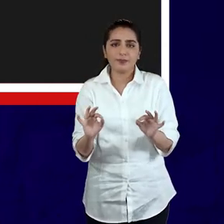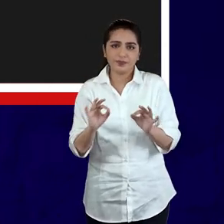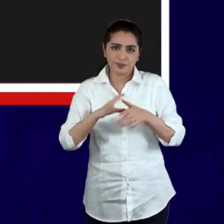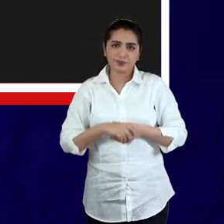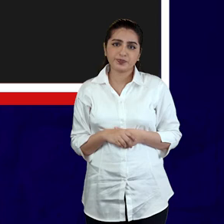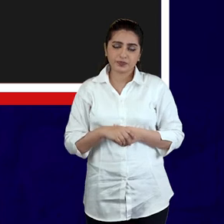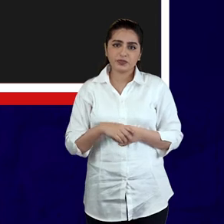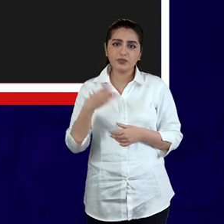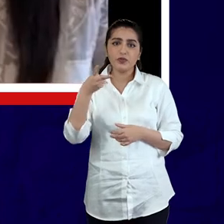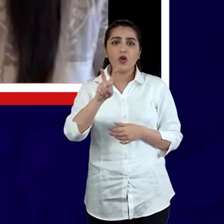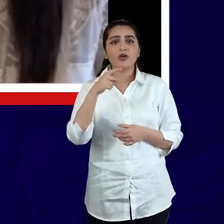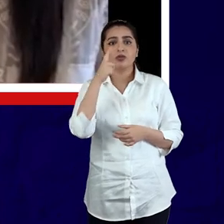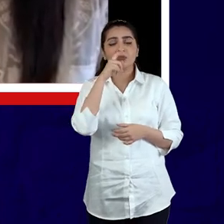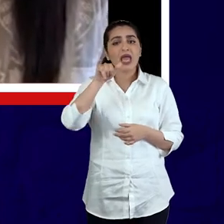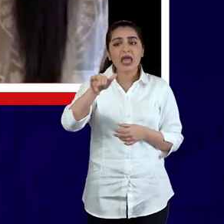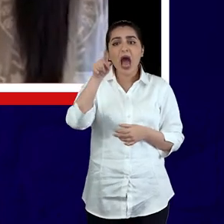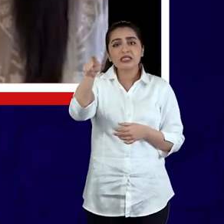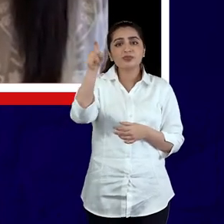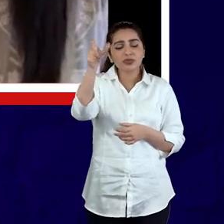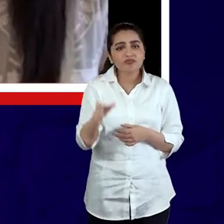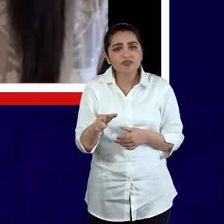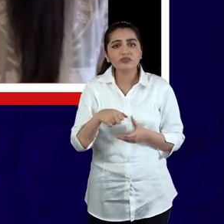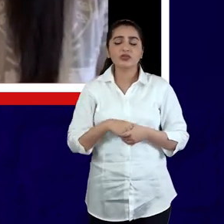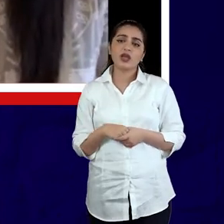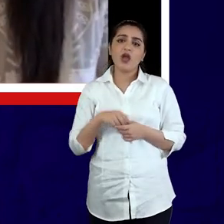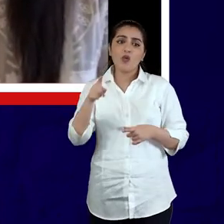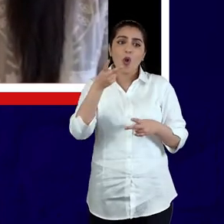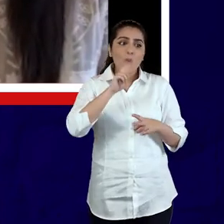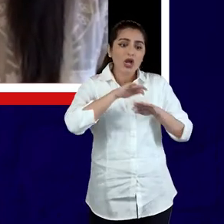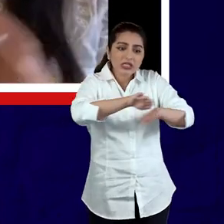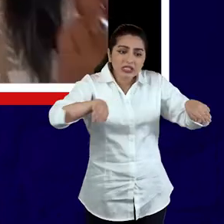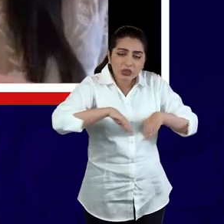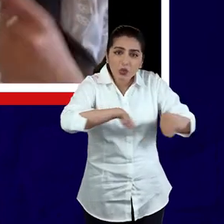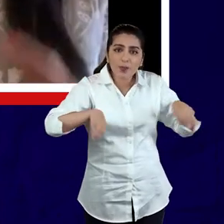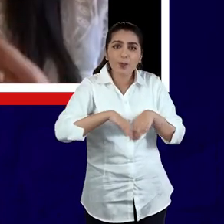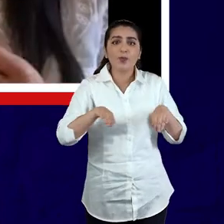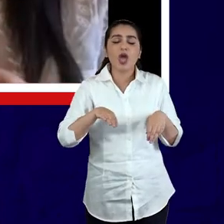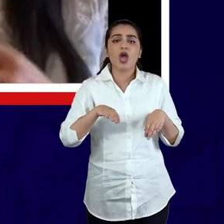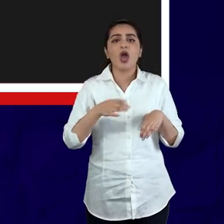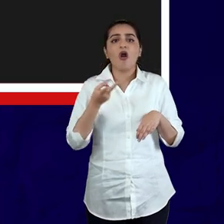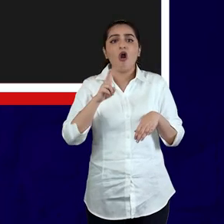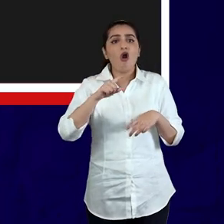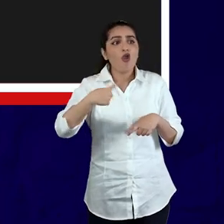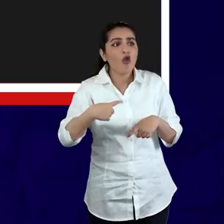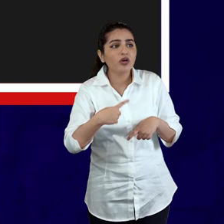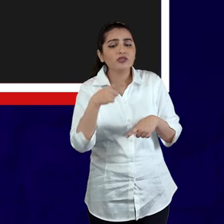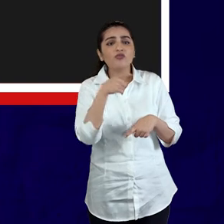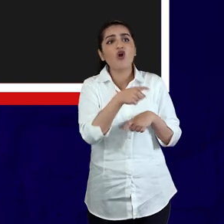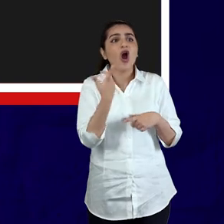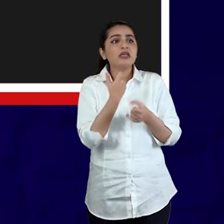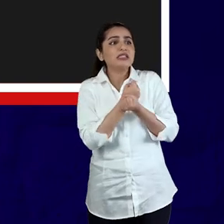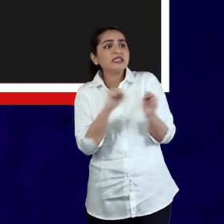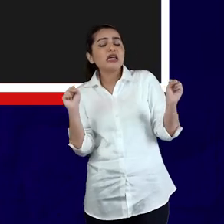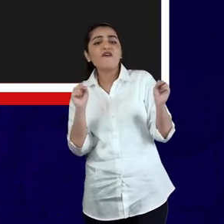way, but also very sad, because like you said, Yasmeen Appa, the part about swimming, again, the everyday, what equips them